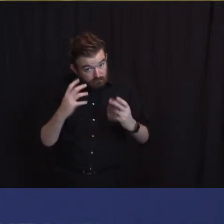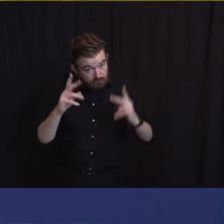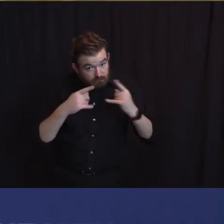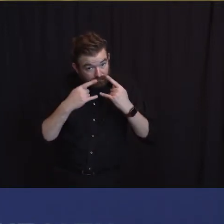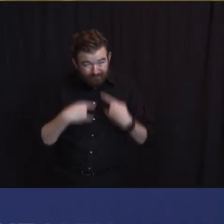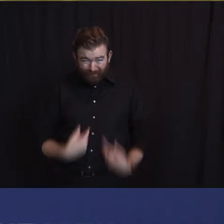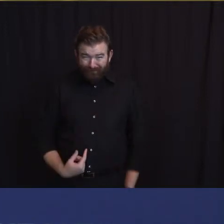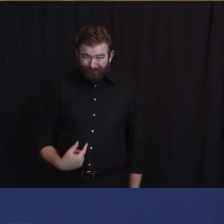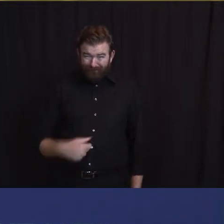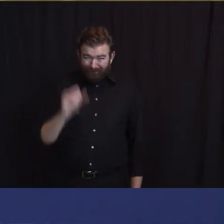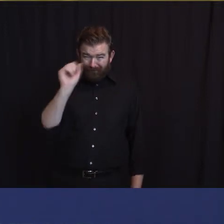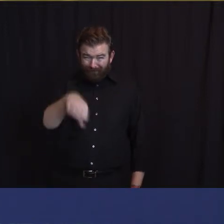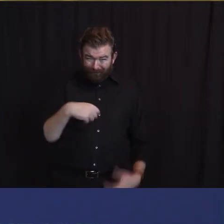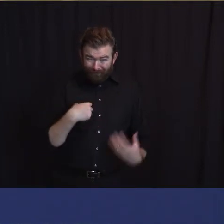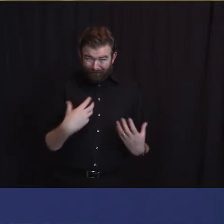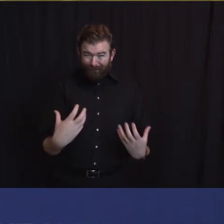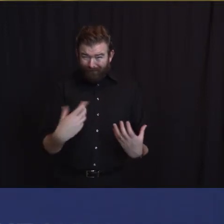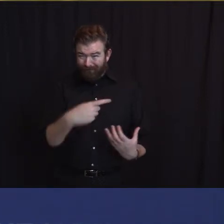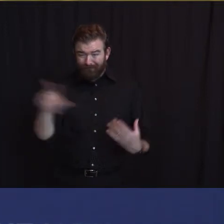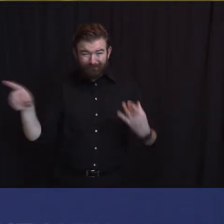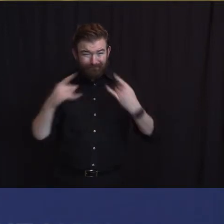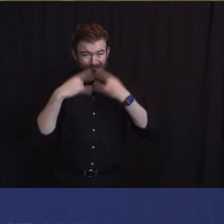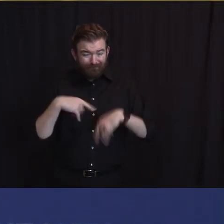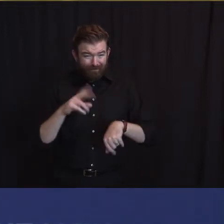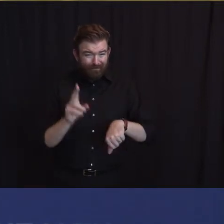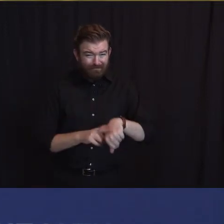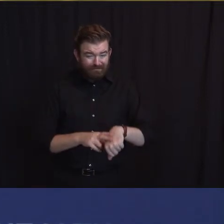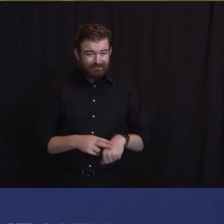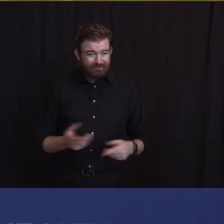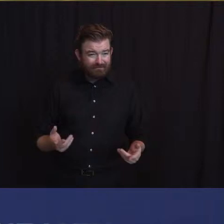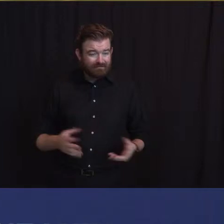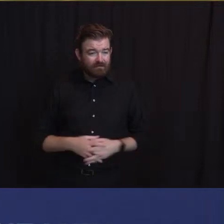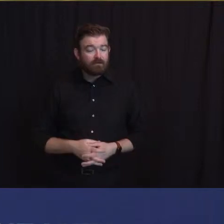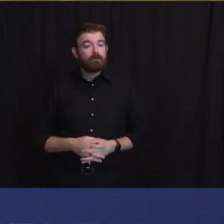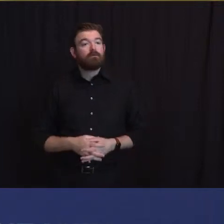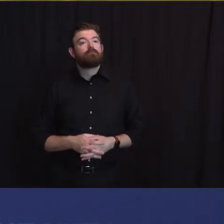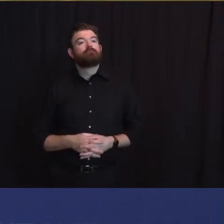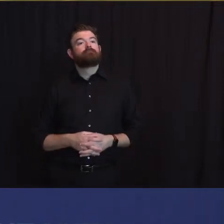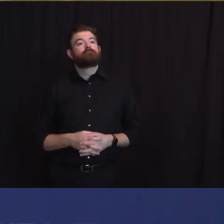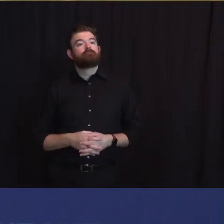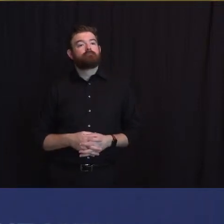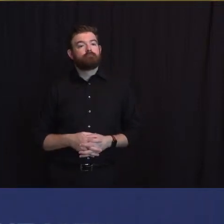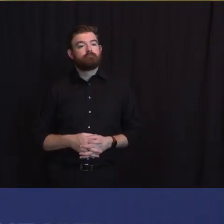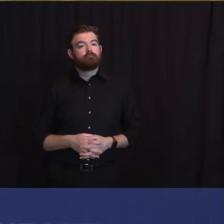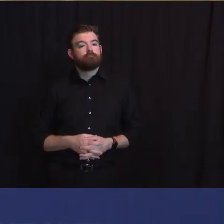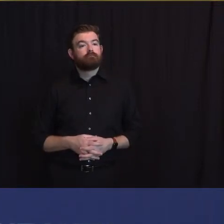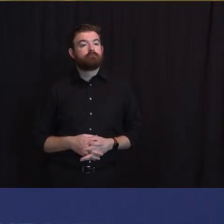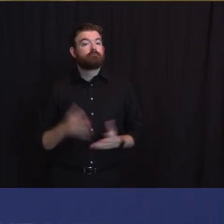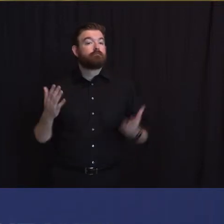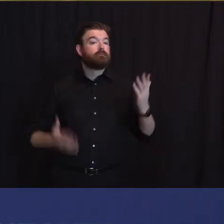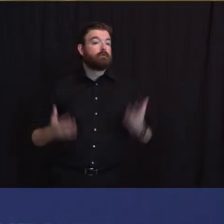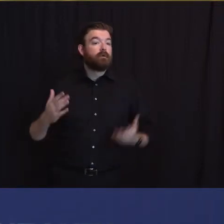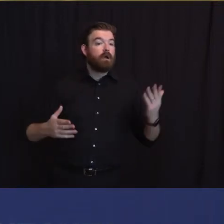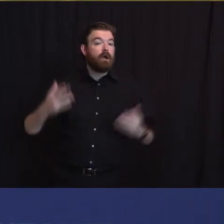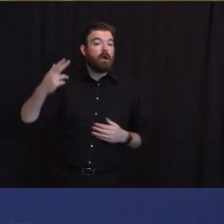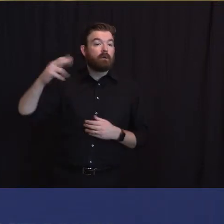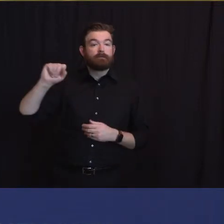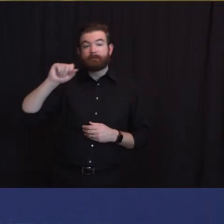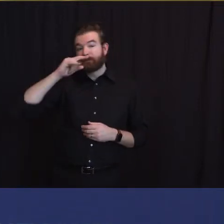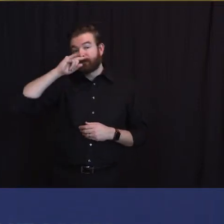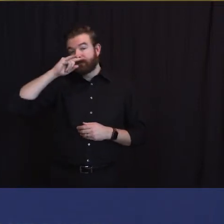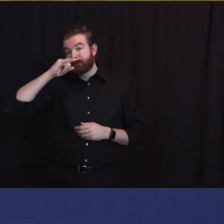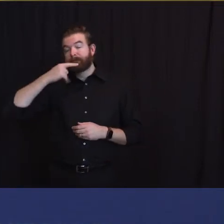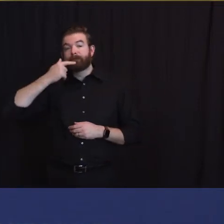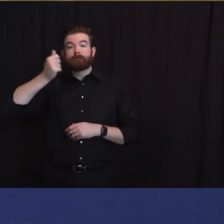that is, do you think you could lift them in high schools before younger ages, because the high school kids by definition will have been vaccinated